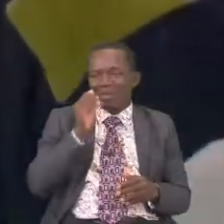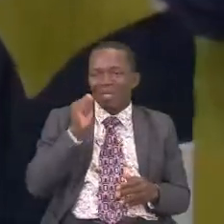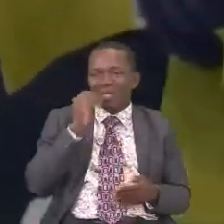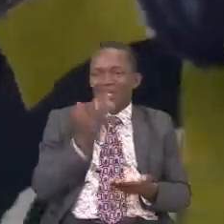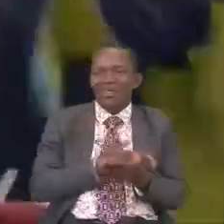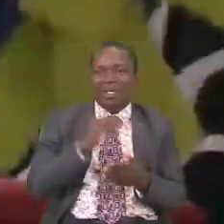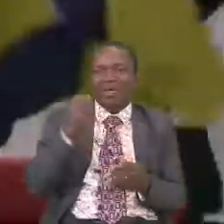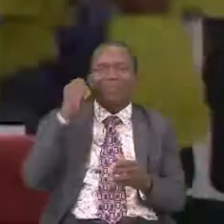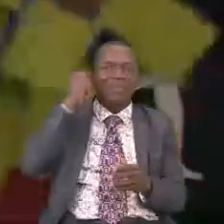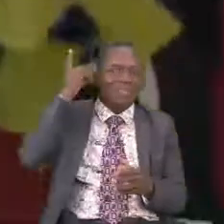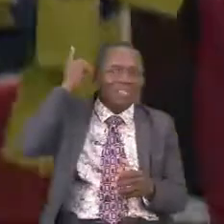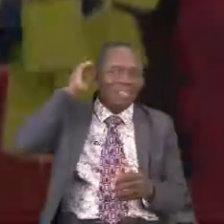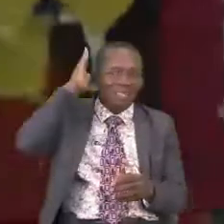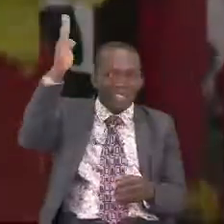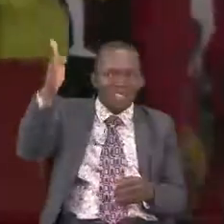"Where are you?"